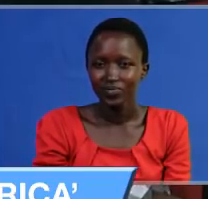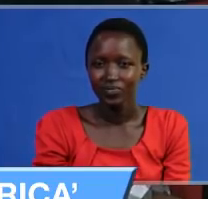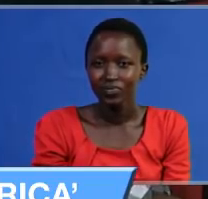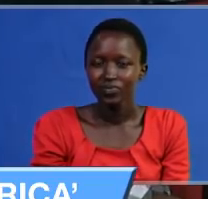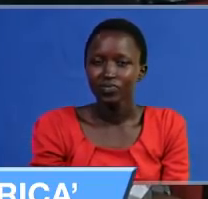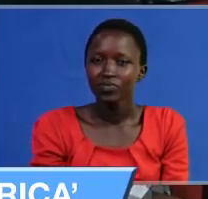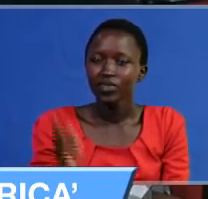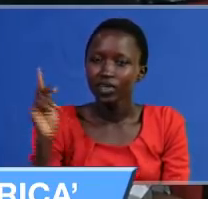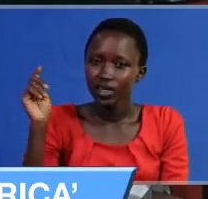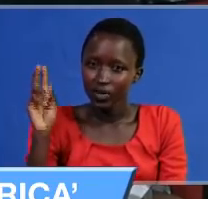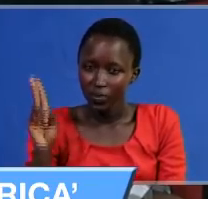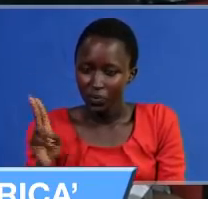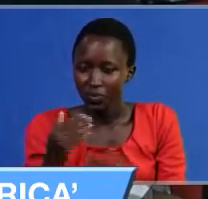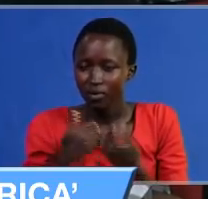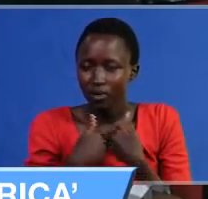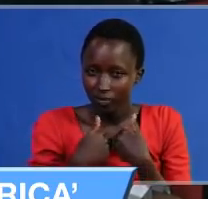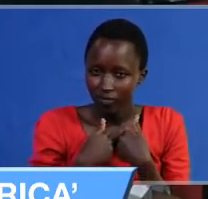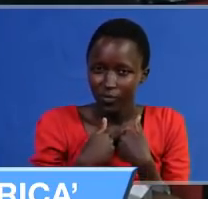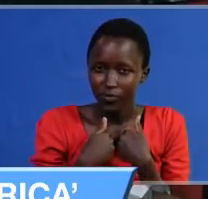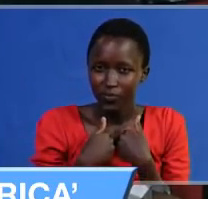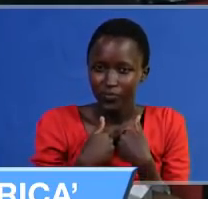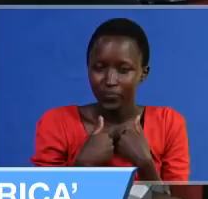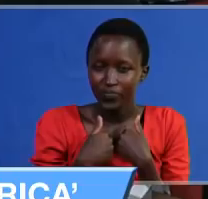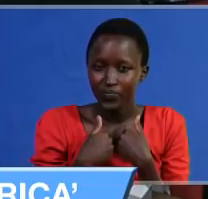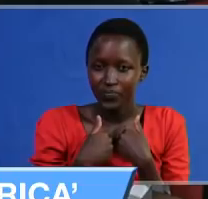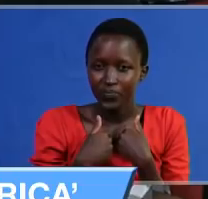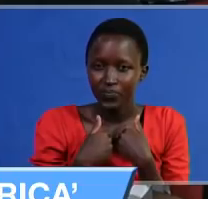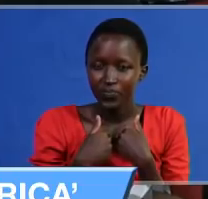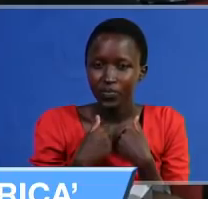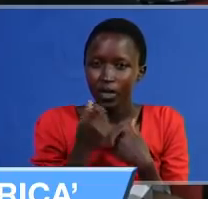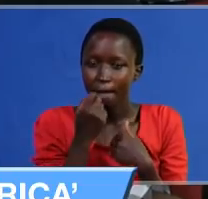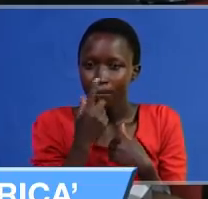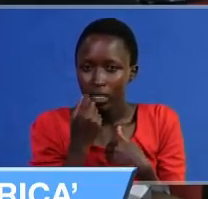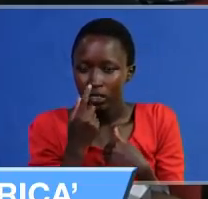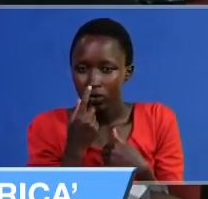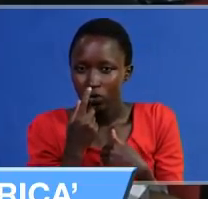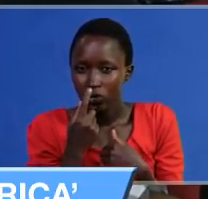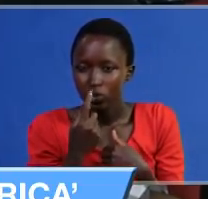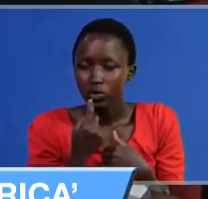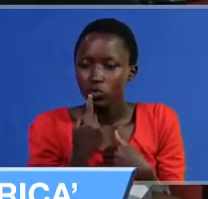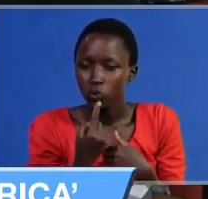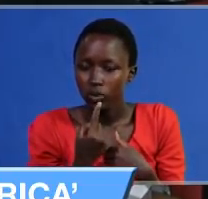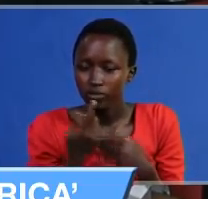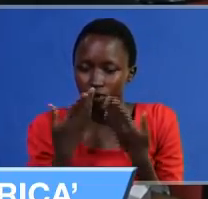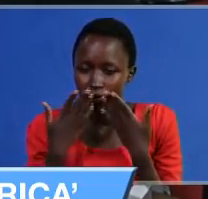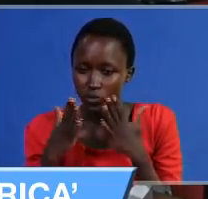Since Kenyatta University has got a medical faculty, I've been told,